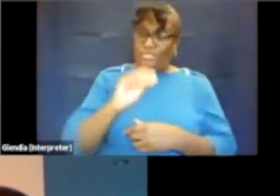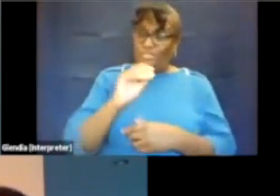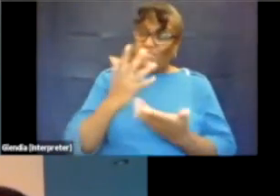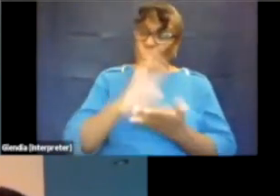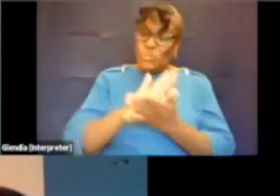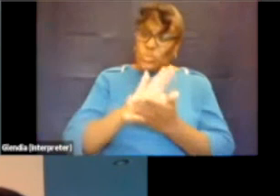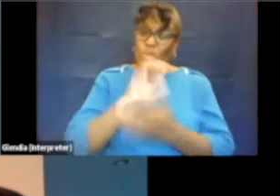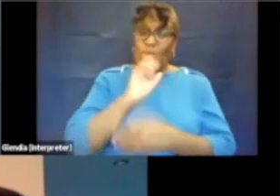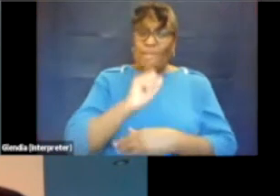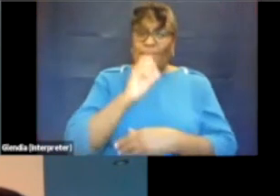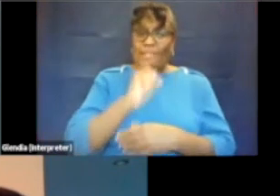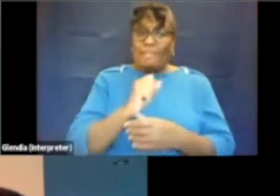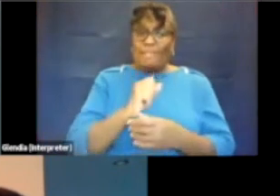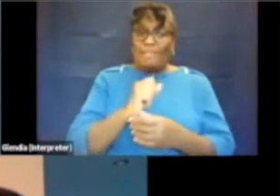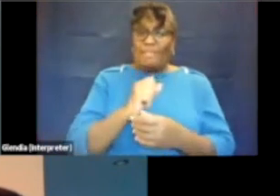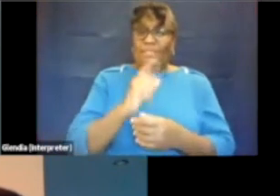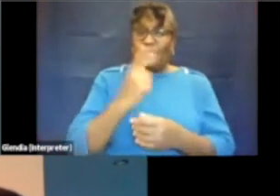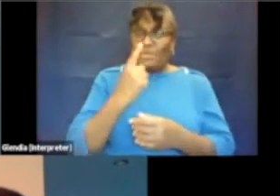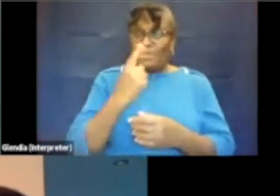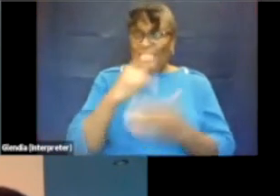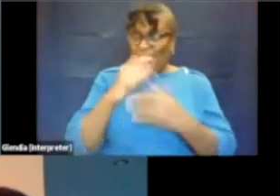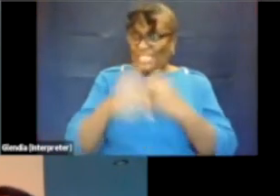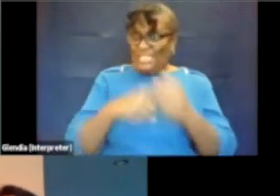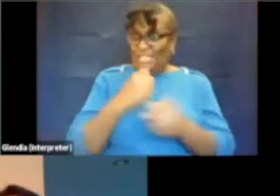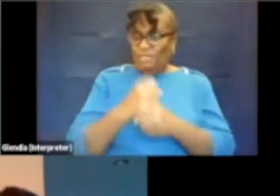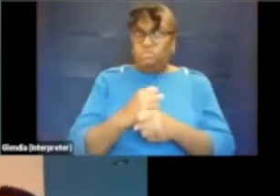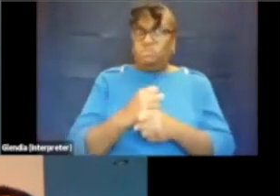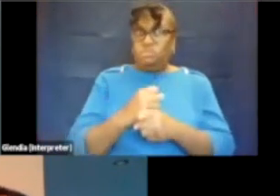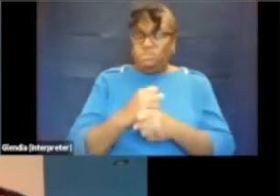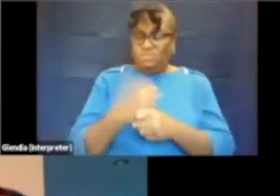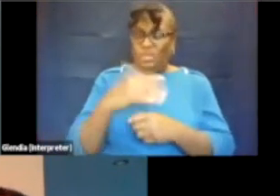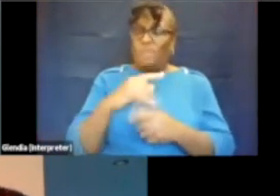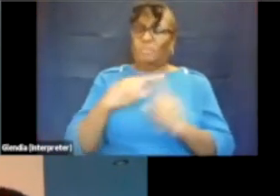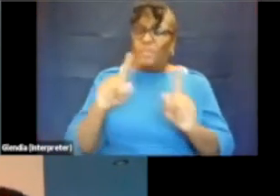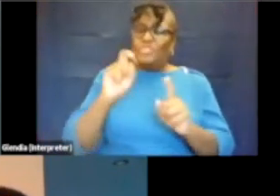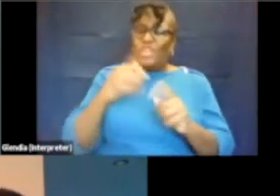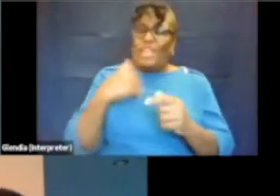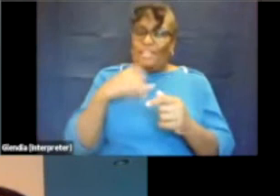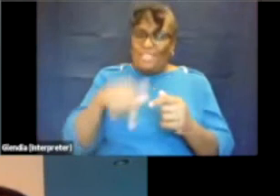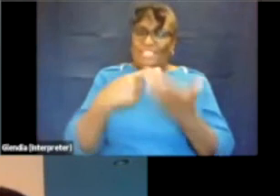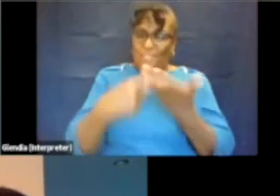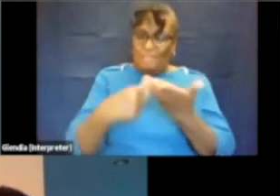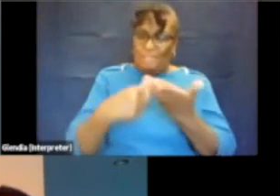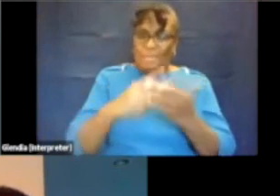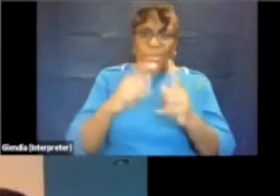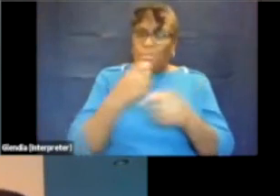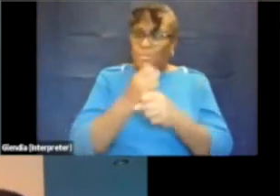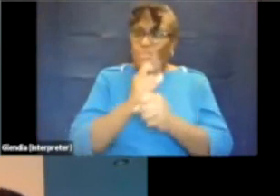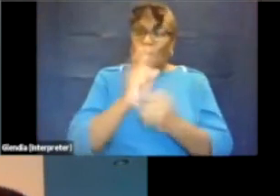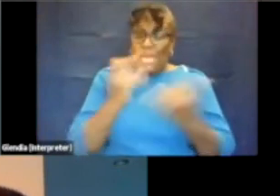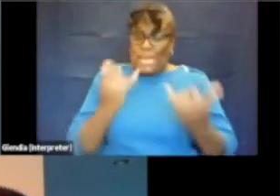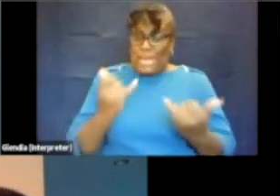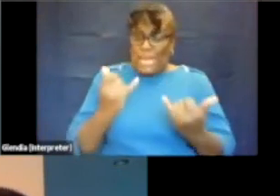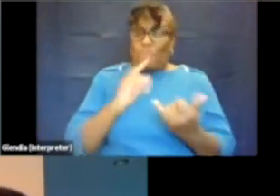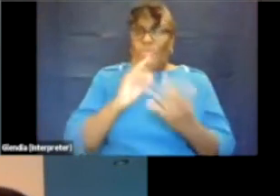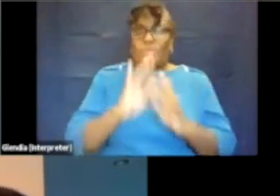it's been a year. So, these were conversations we should have had already, but making sure even now it's even more